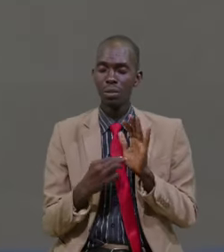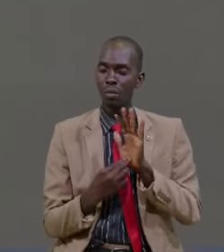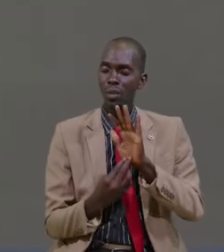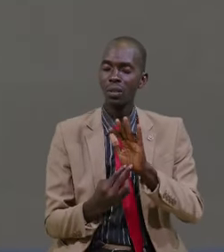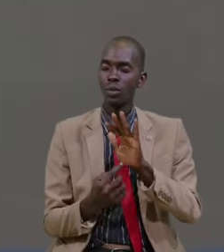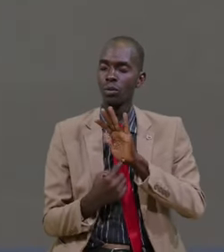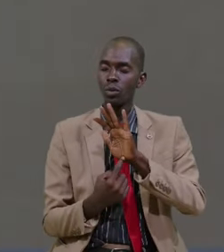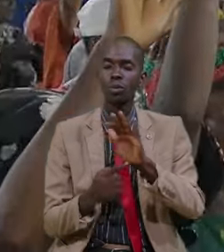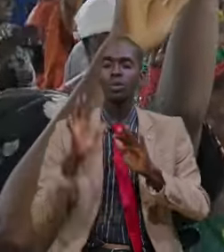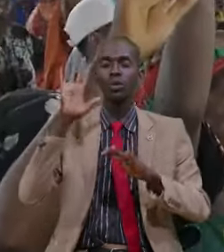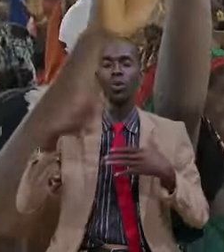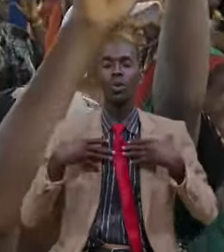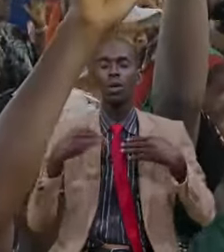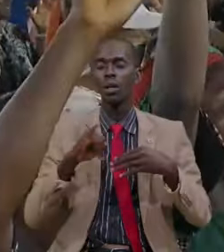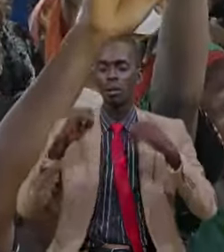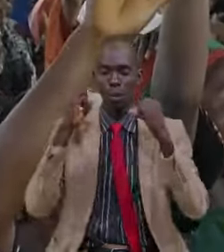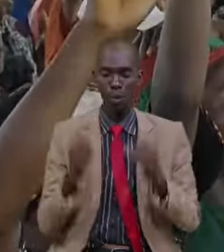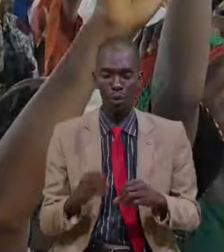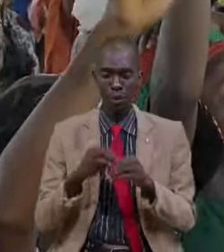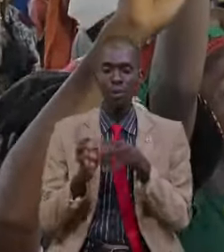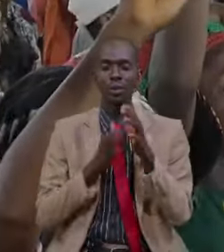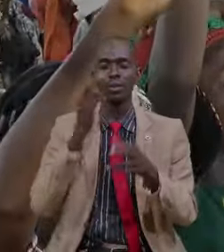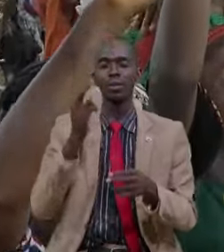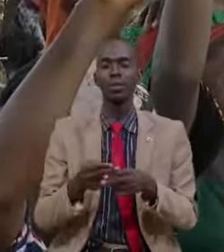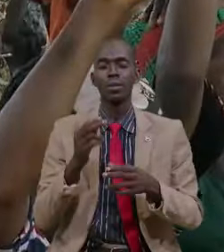power in Jesus' name.